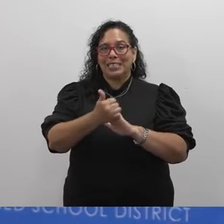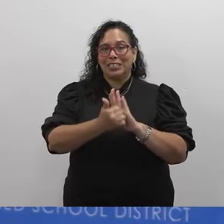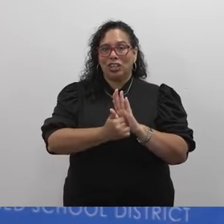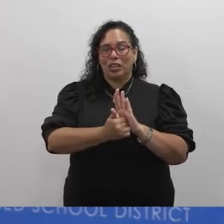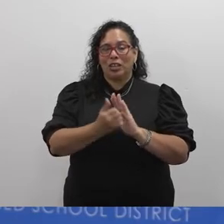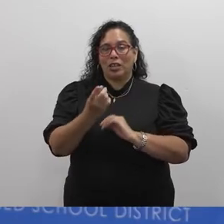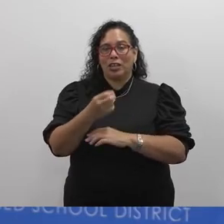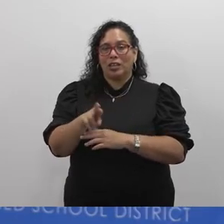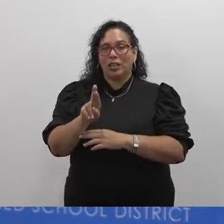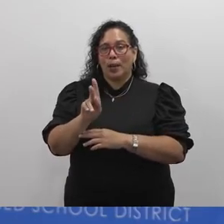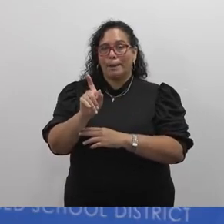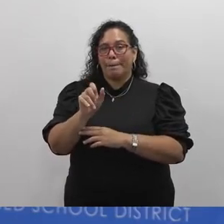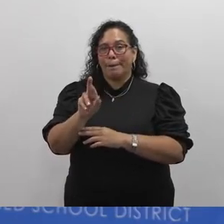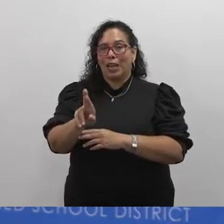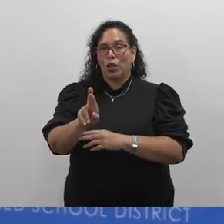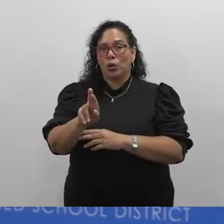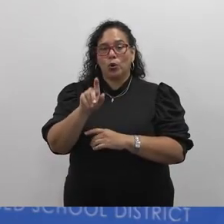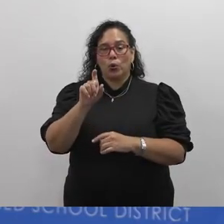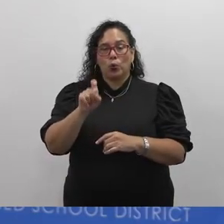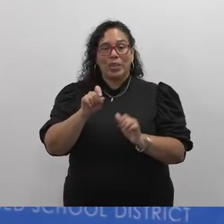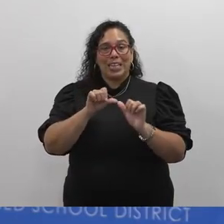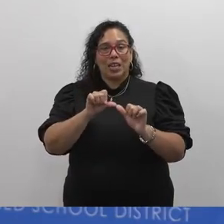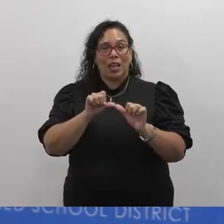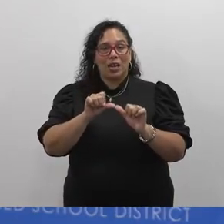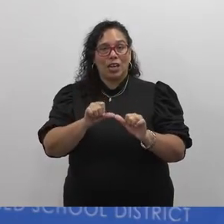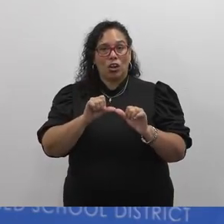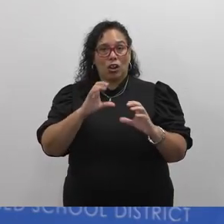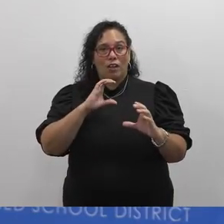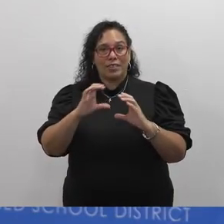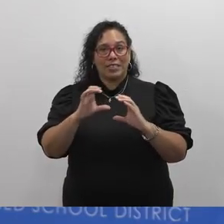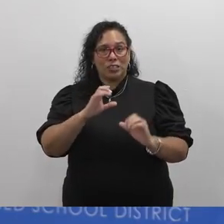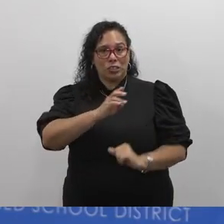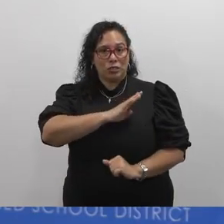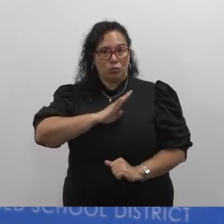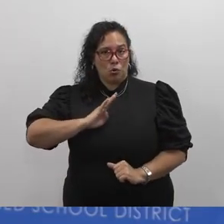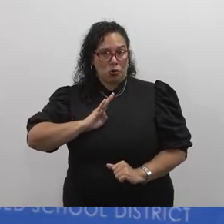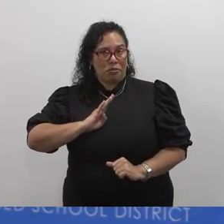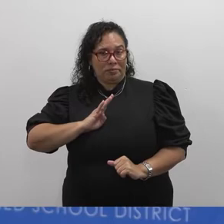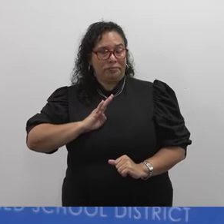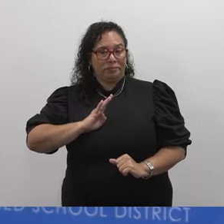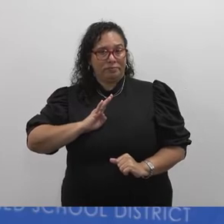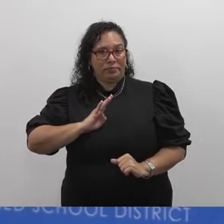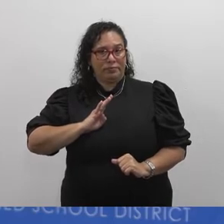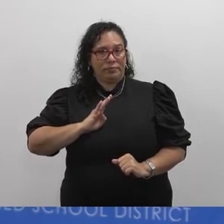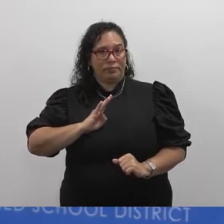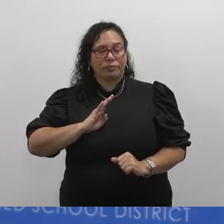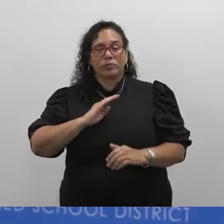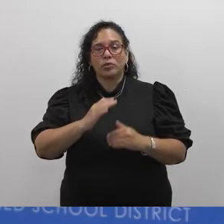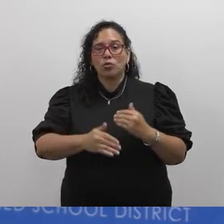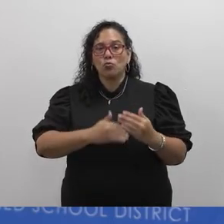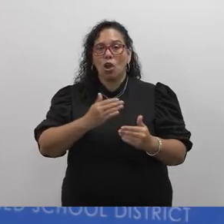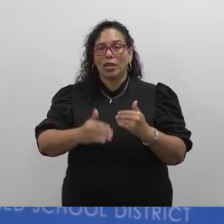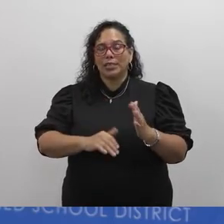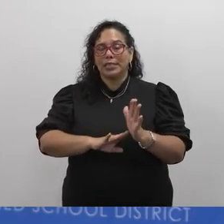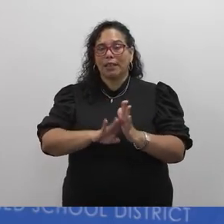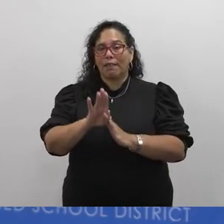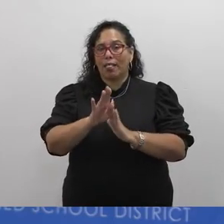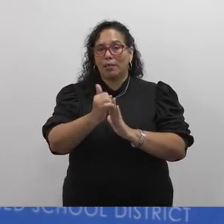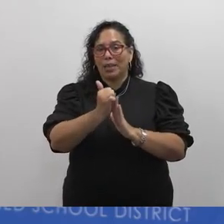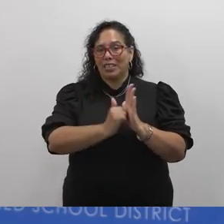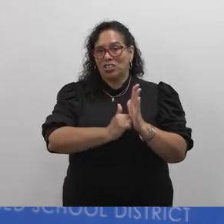Dr. Baker, I think we need to continue the conversation as a board around what the process of developing an